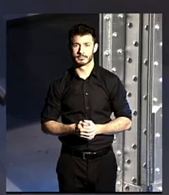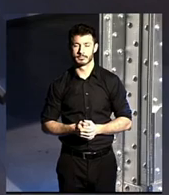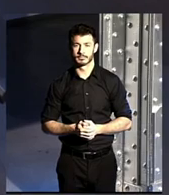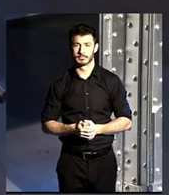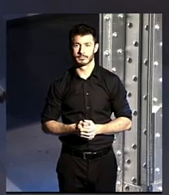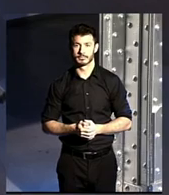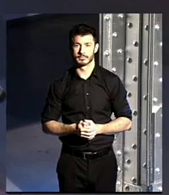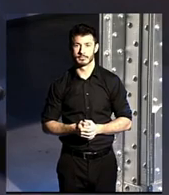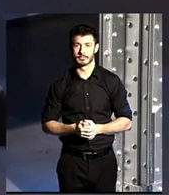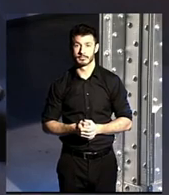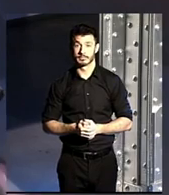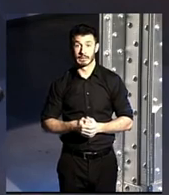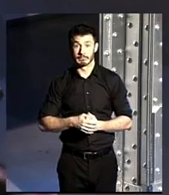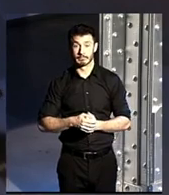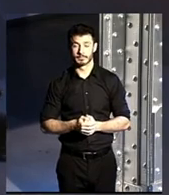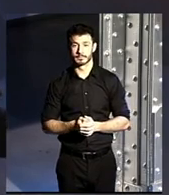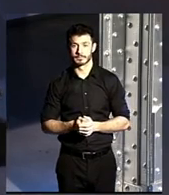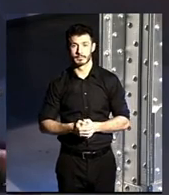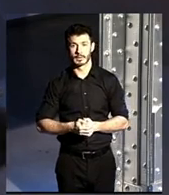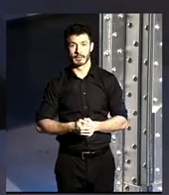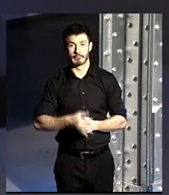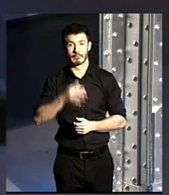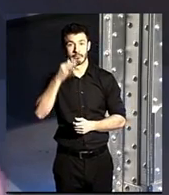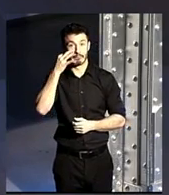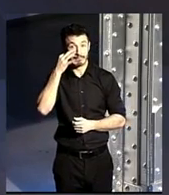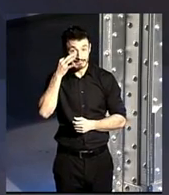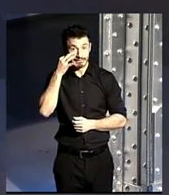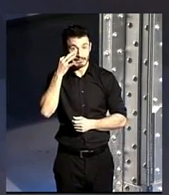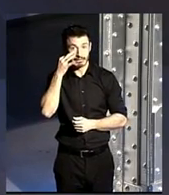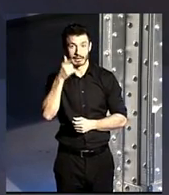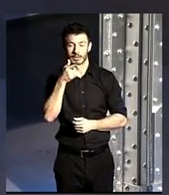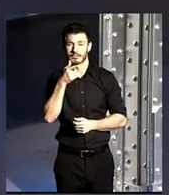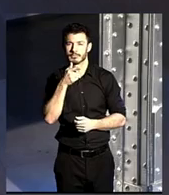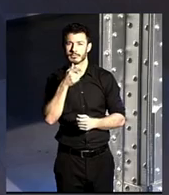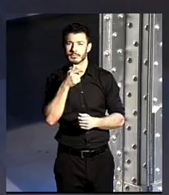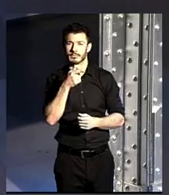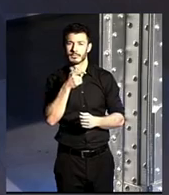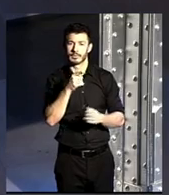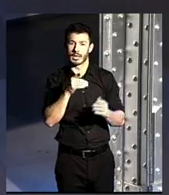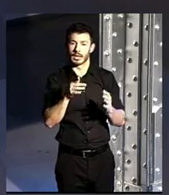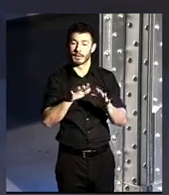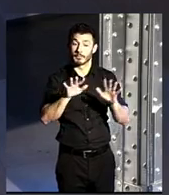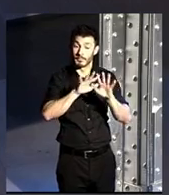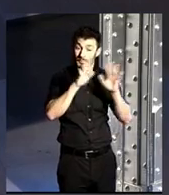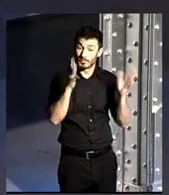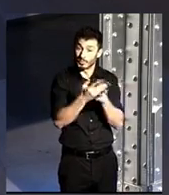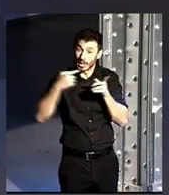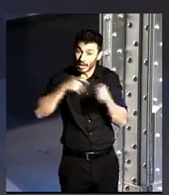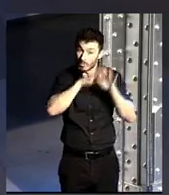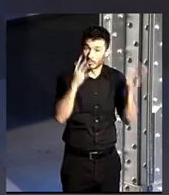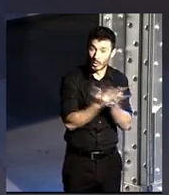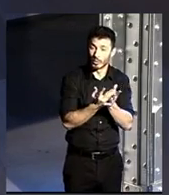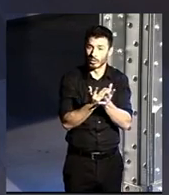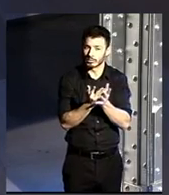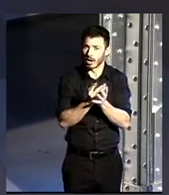in fact, how they work. Lo cierto es que en algunos fragmentos de La Guerra de los Mundos, H.G. Wells explica cómo